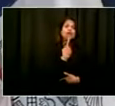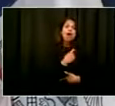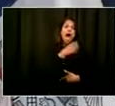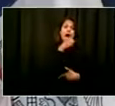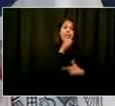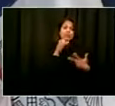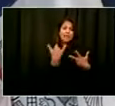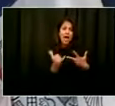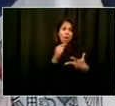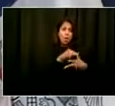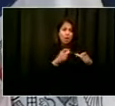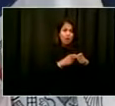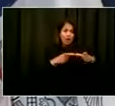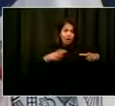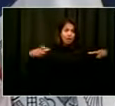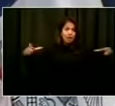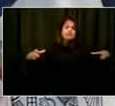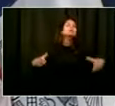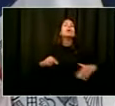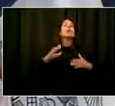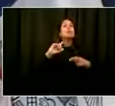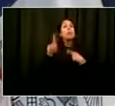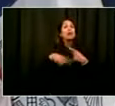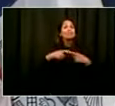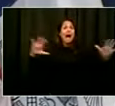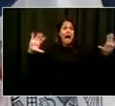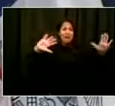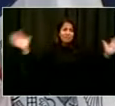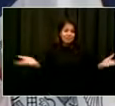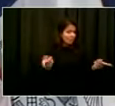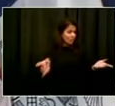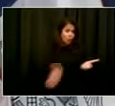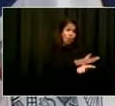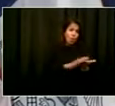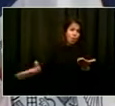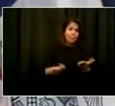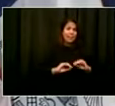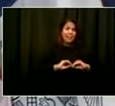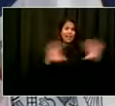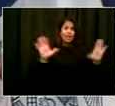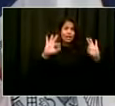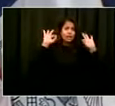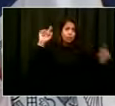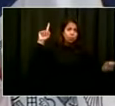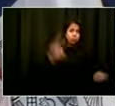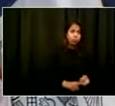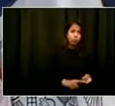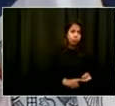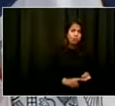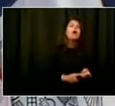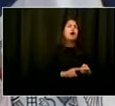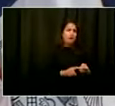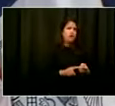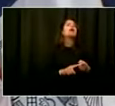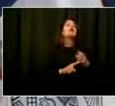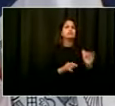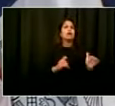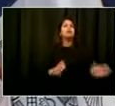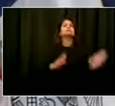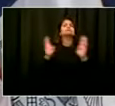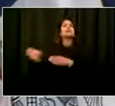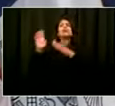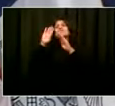slate, and then what I want to do is go back to a focus on providing the data regularly by zip code and